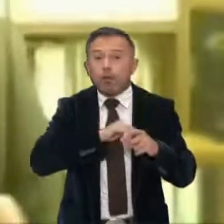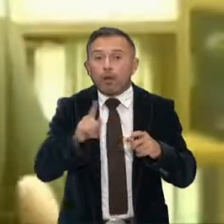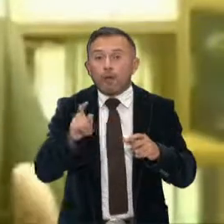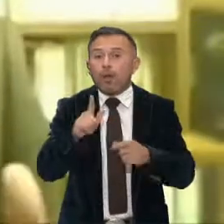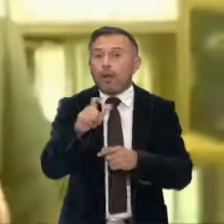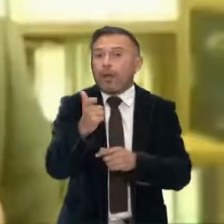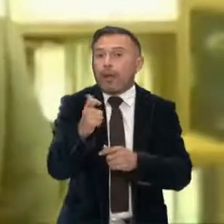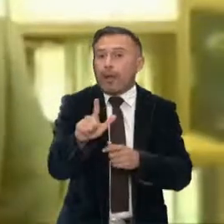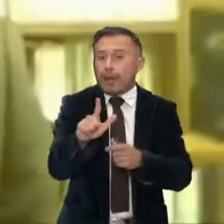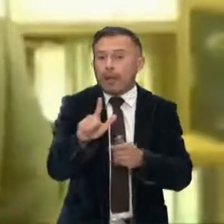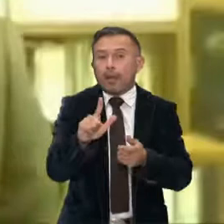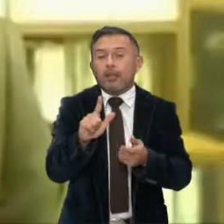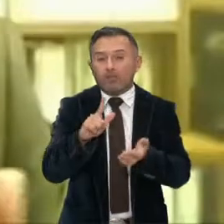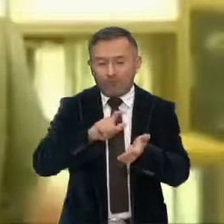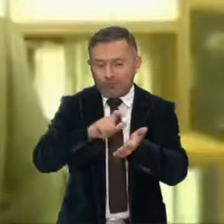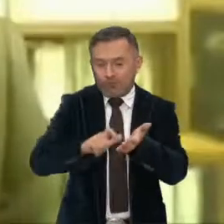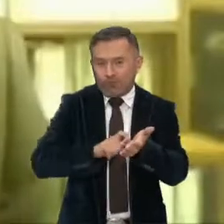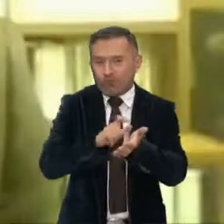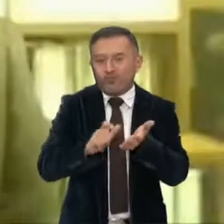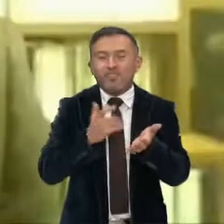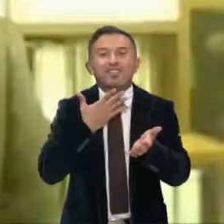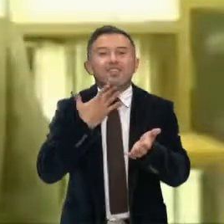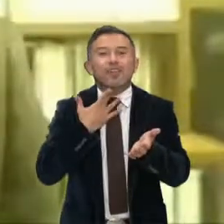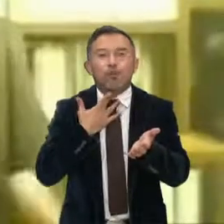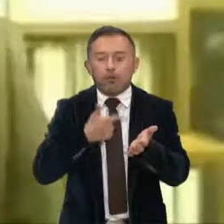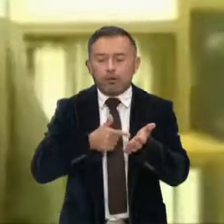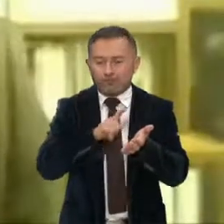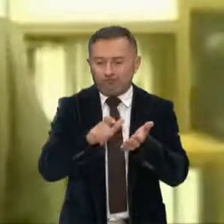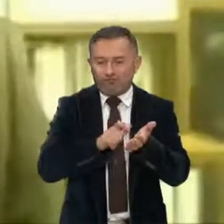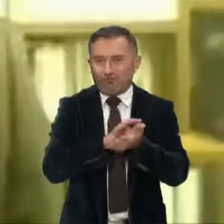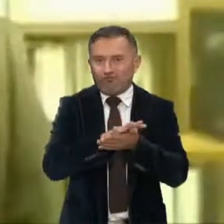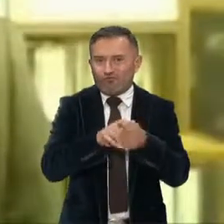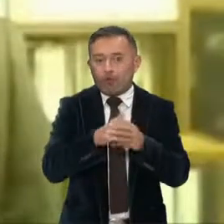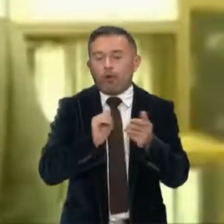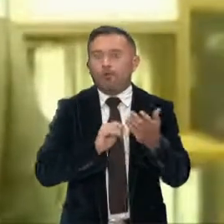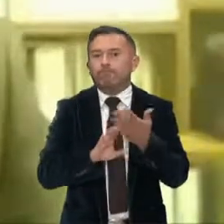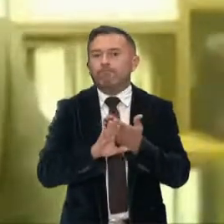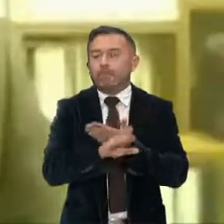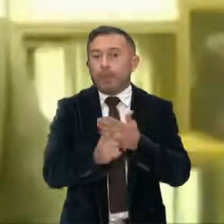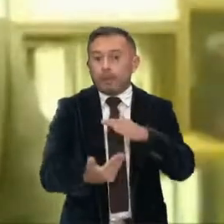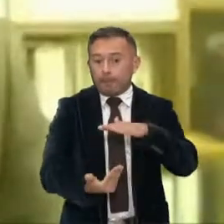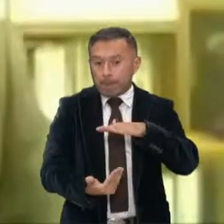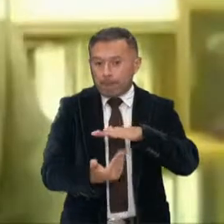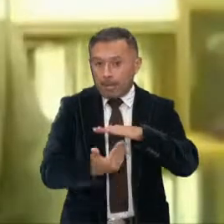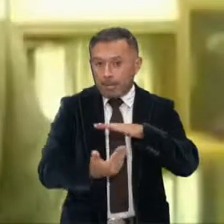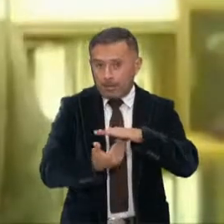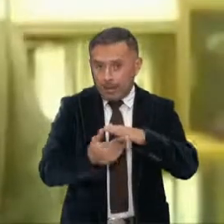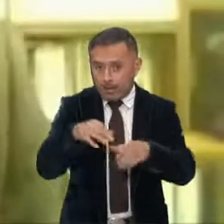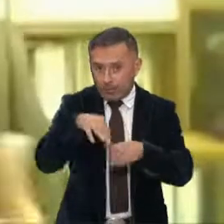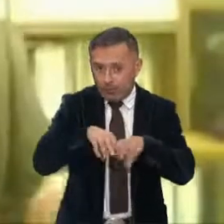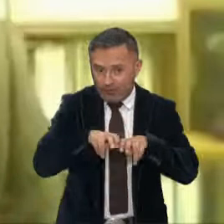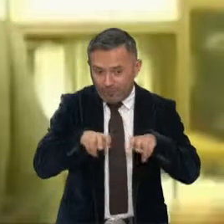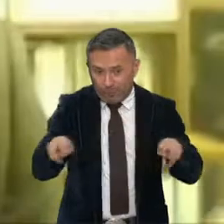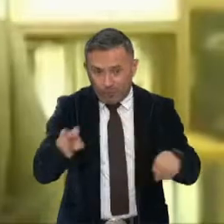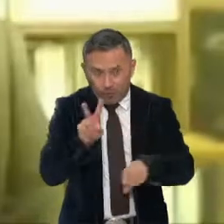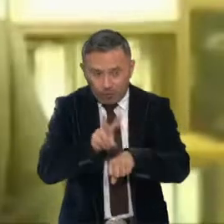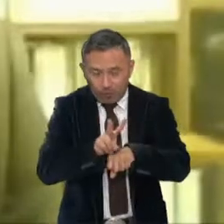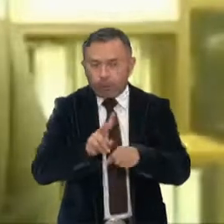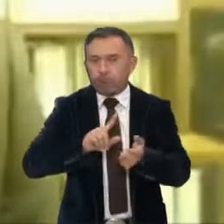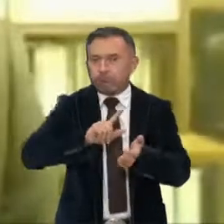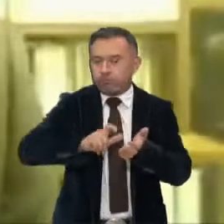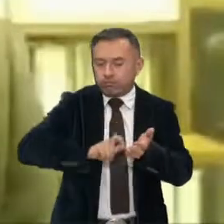use alcohol gel, in order to protect the members of the administrators